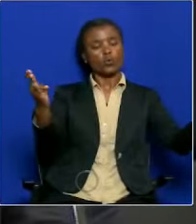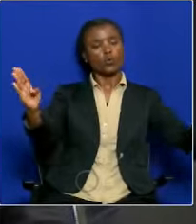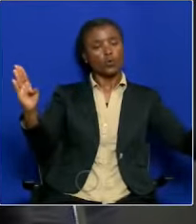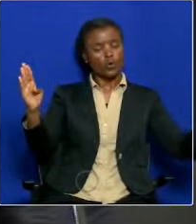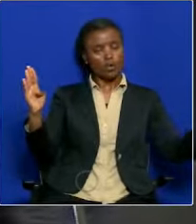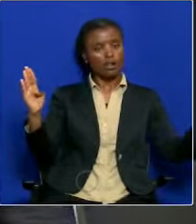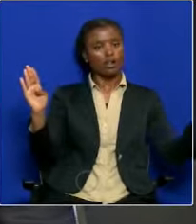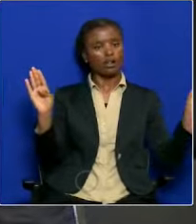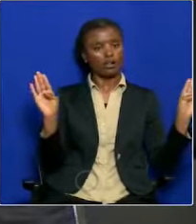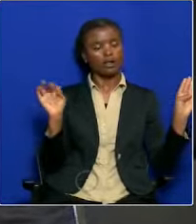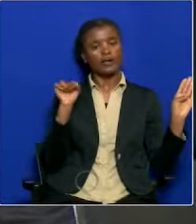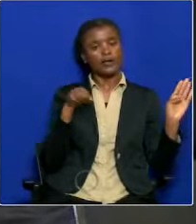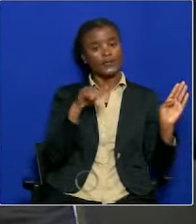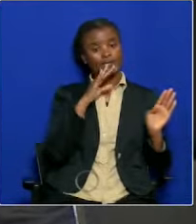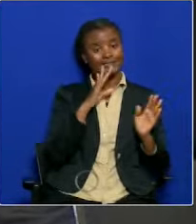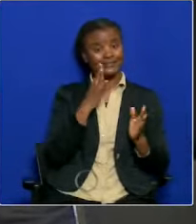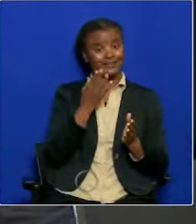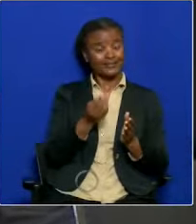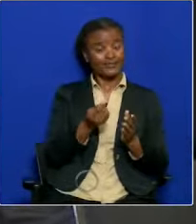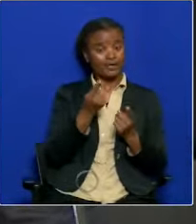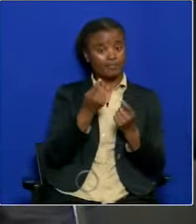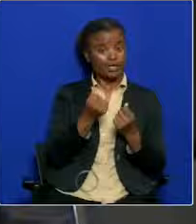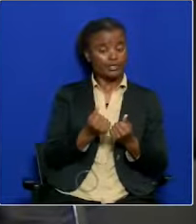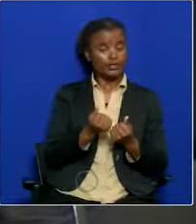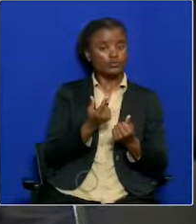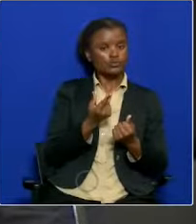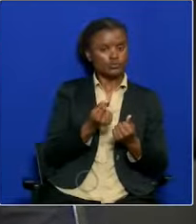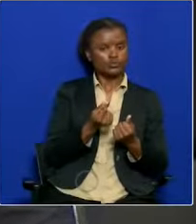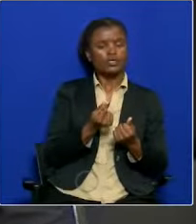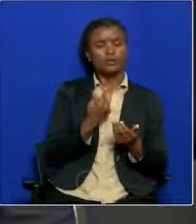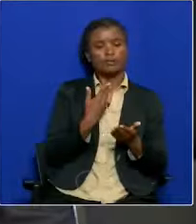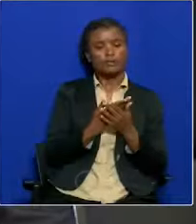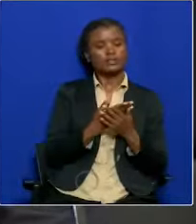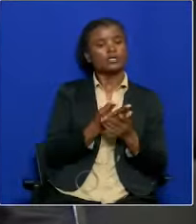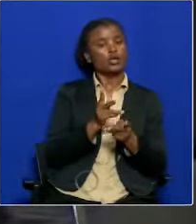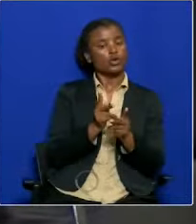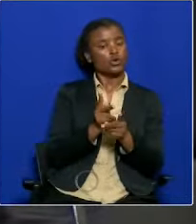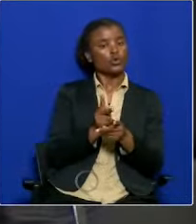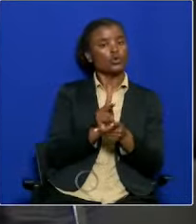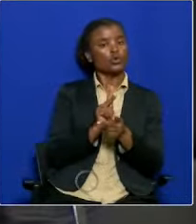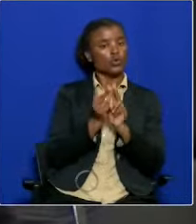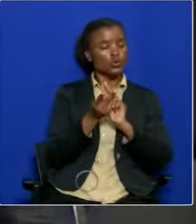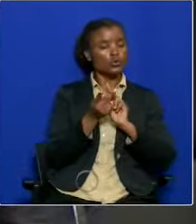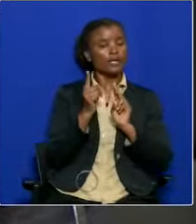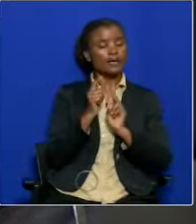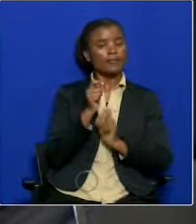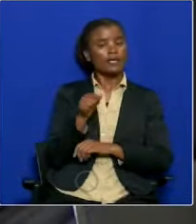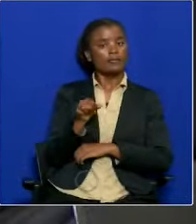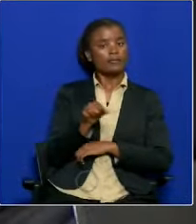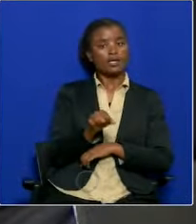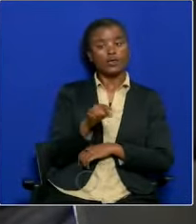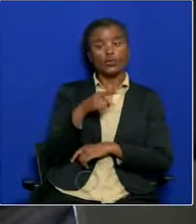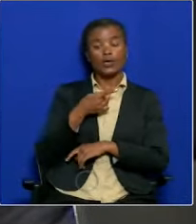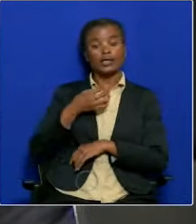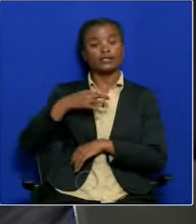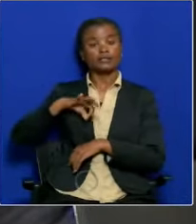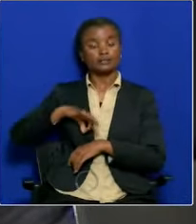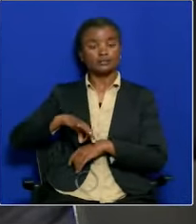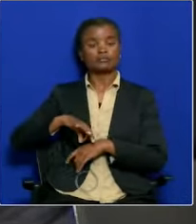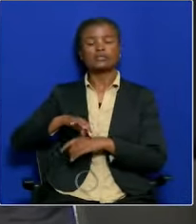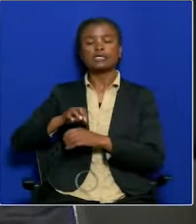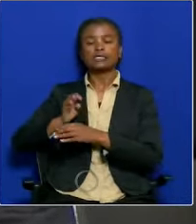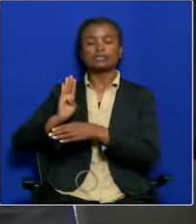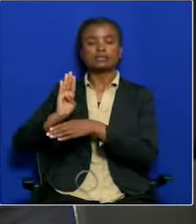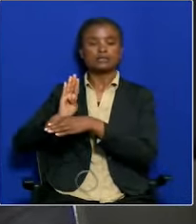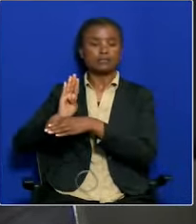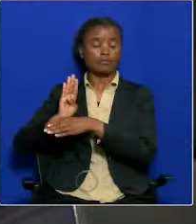then I will pay it back because I know in December I'll be getting more than 100,000 for my bonus.